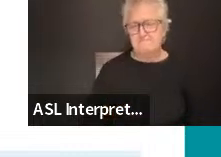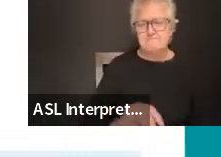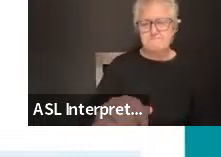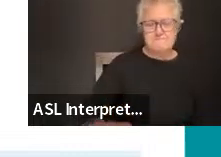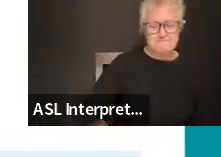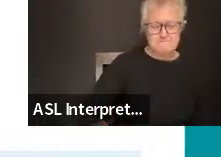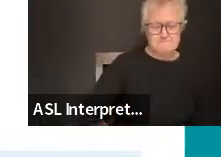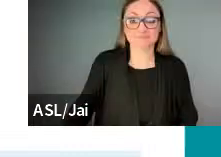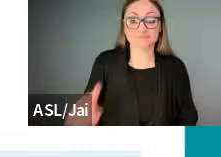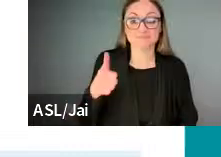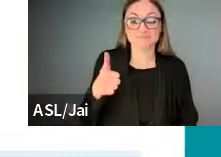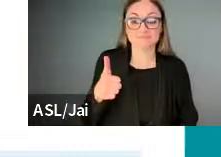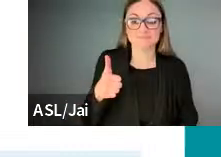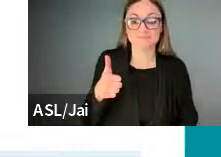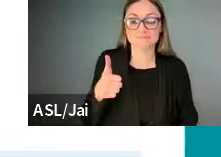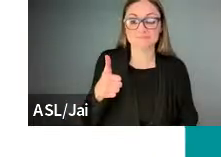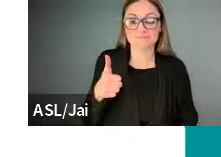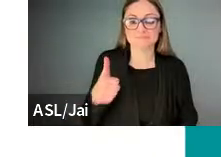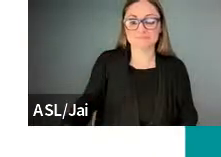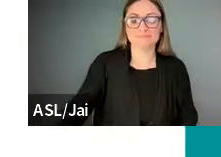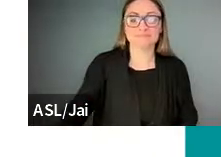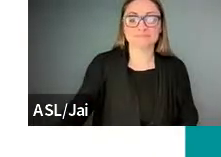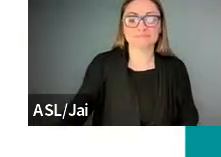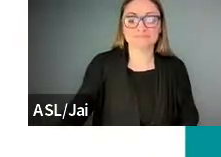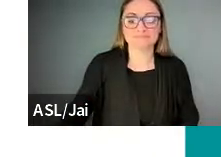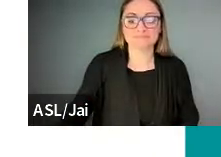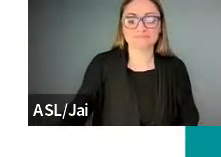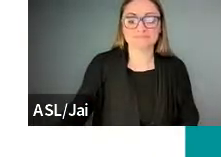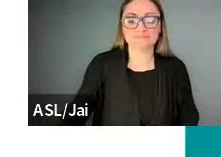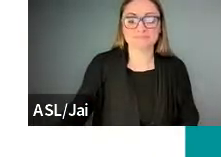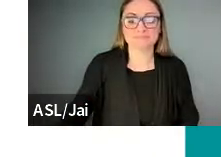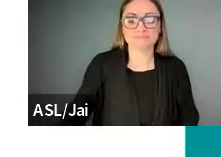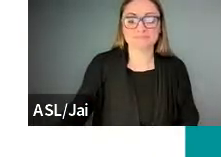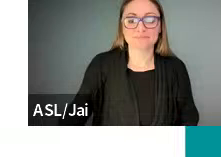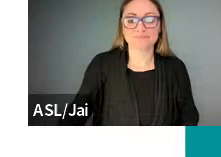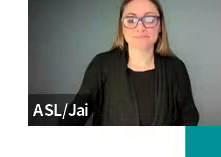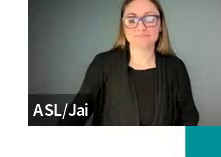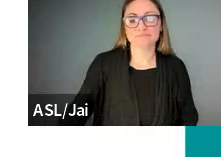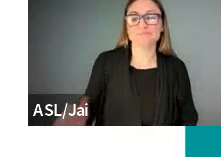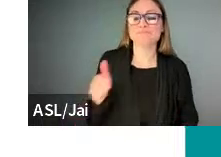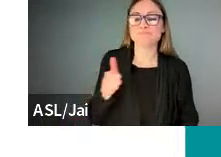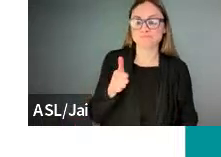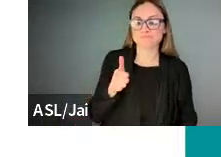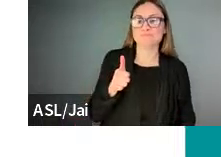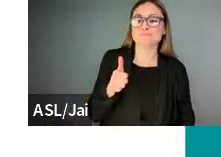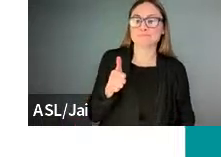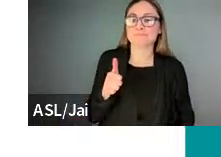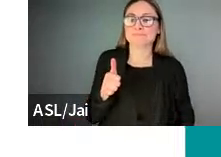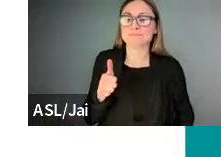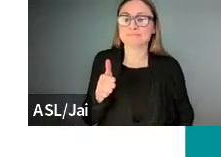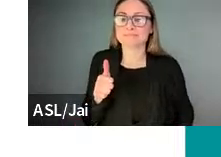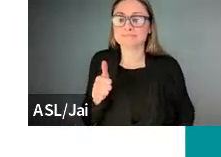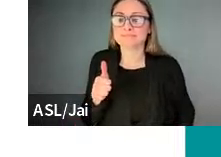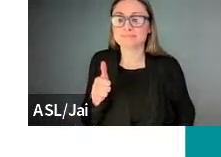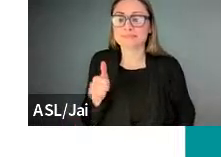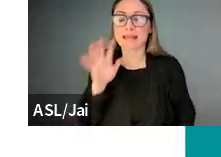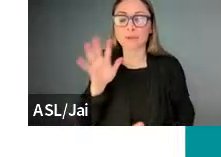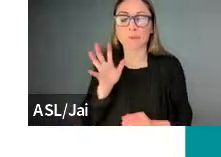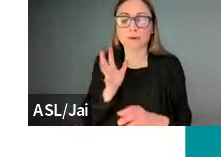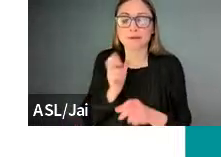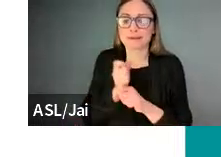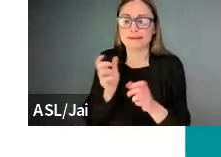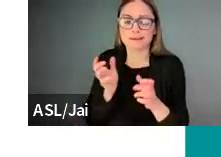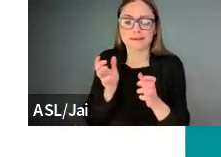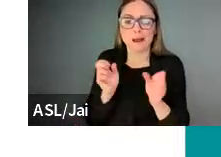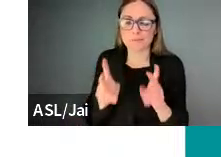So that's a lot. And you will all get comments to their chance to look at this more and follow